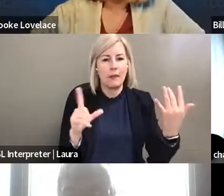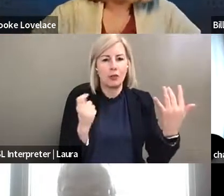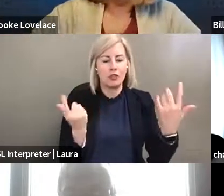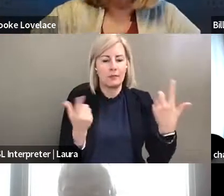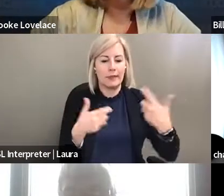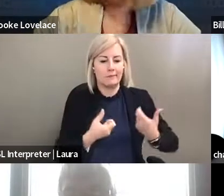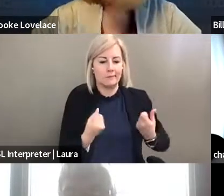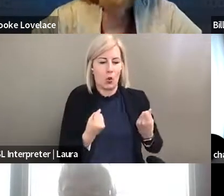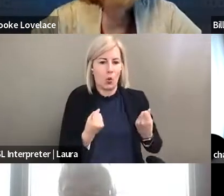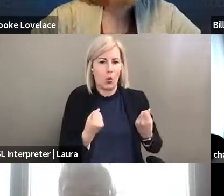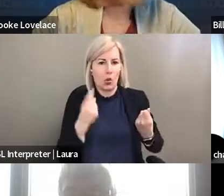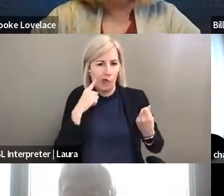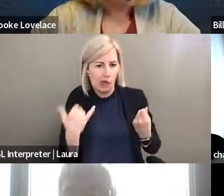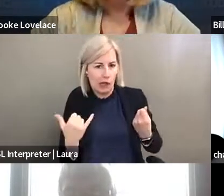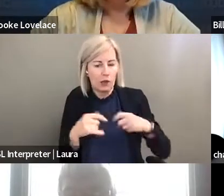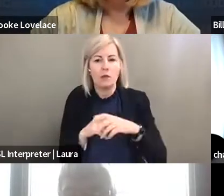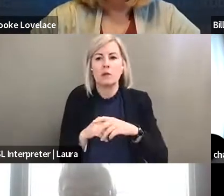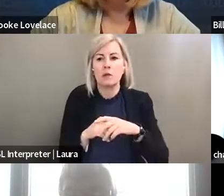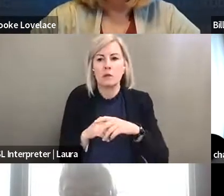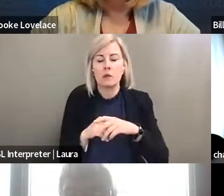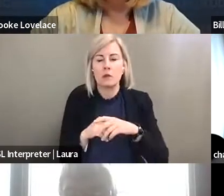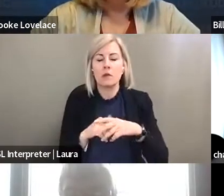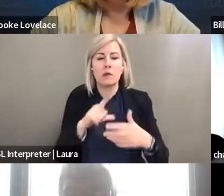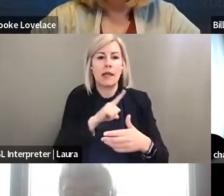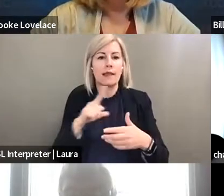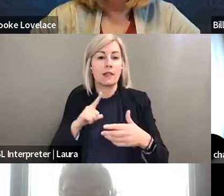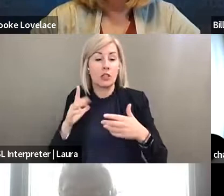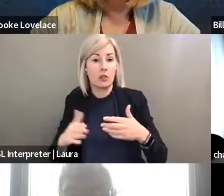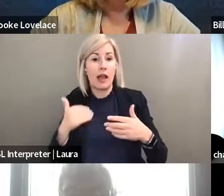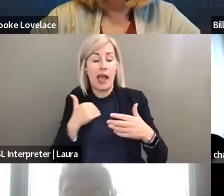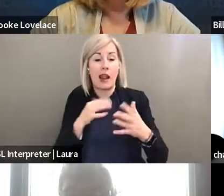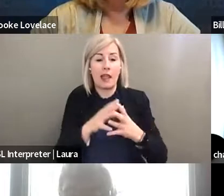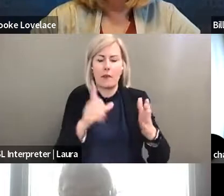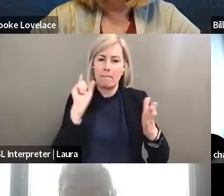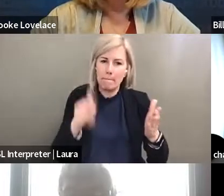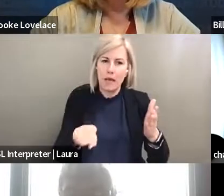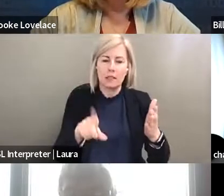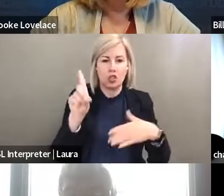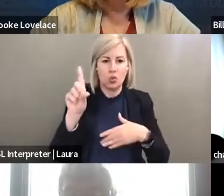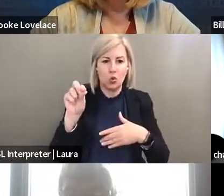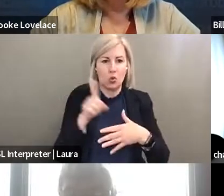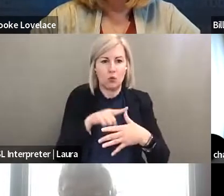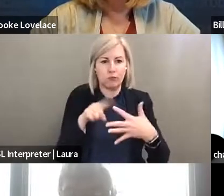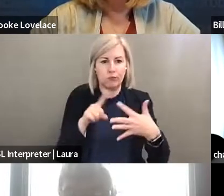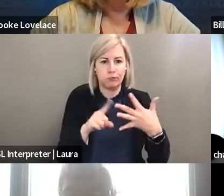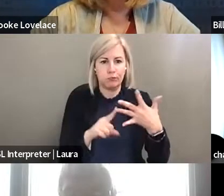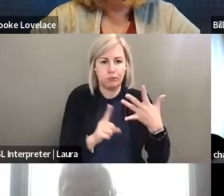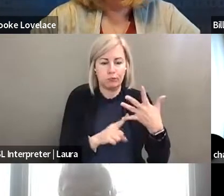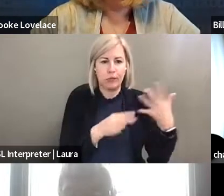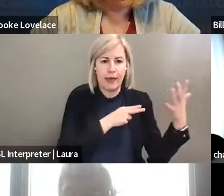now. But the legislature had a list of must-dos, Senate leaders, House